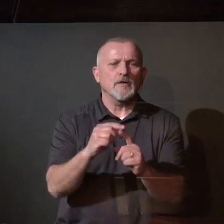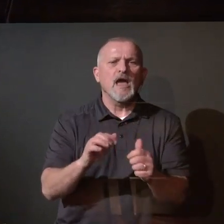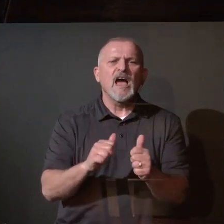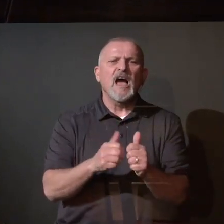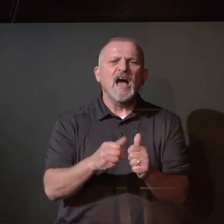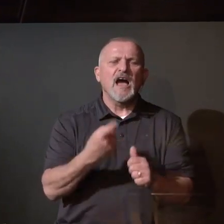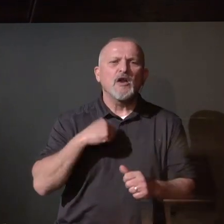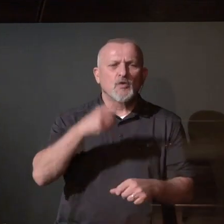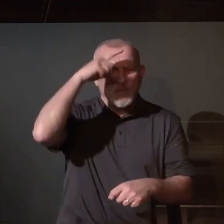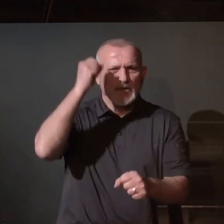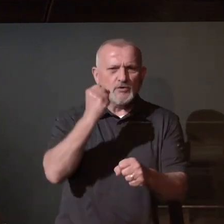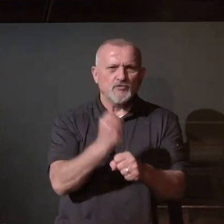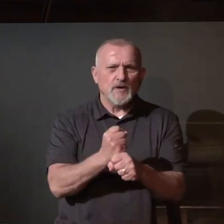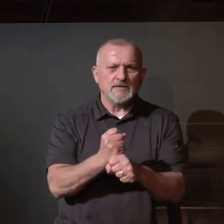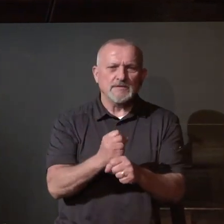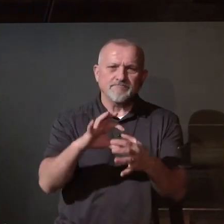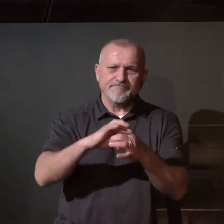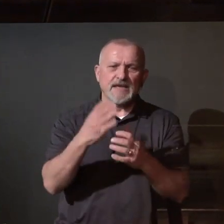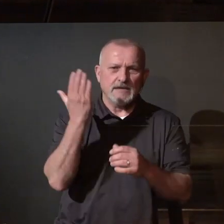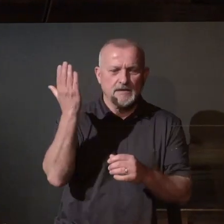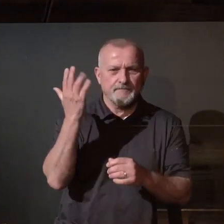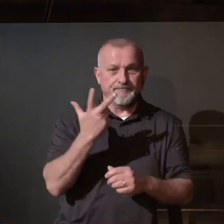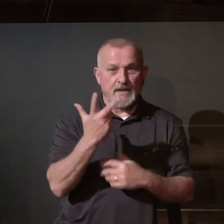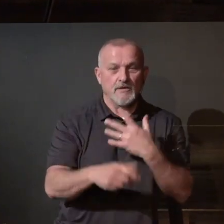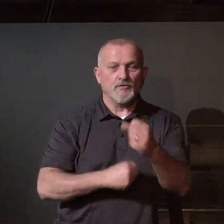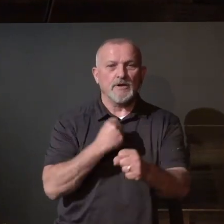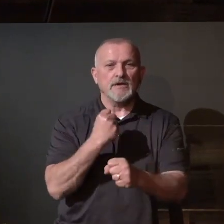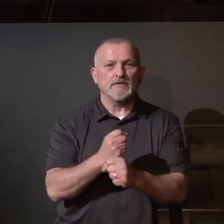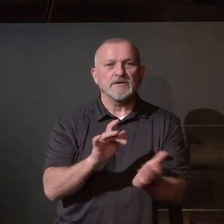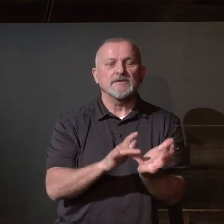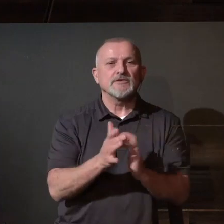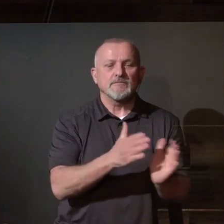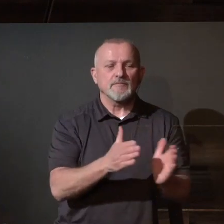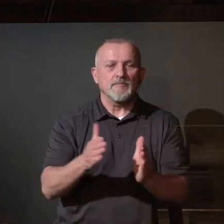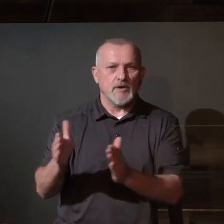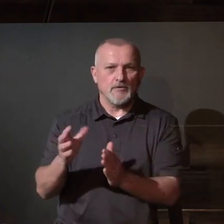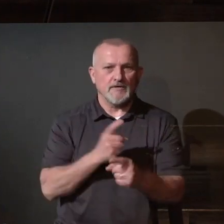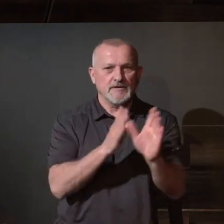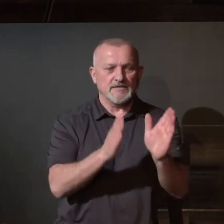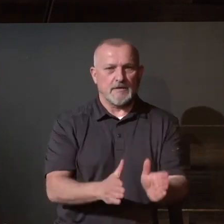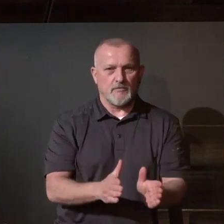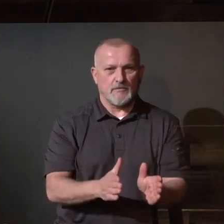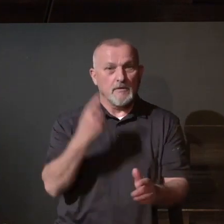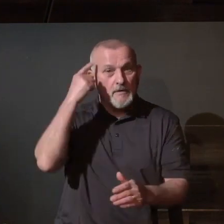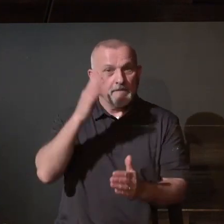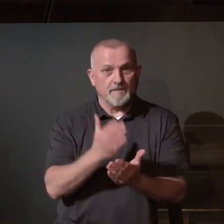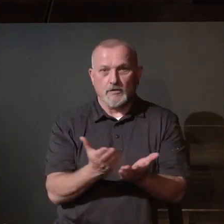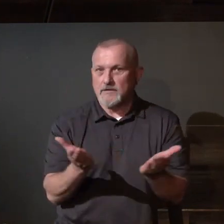we trust in it? For 3 years, Jesus was preparing these men for something. For